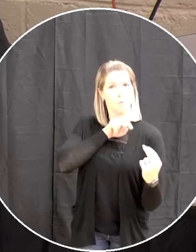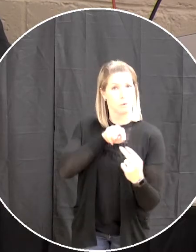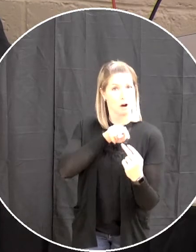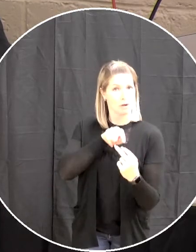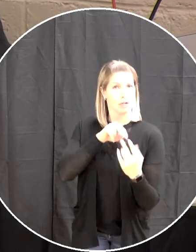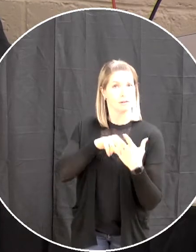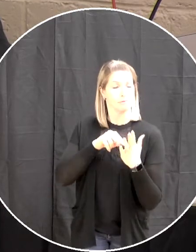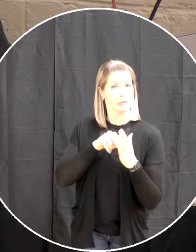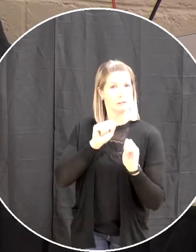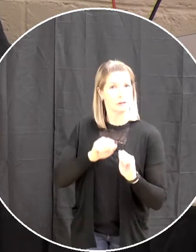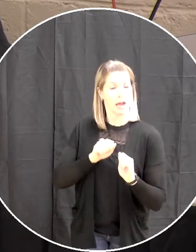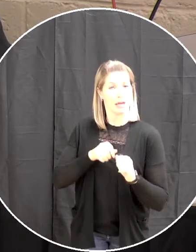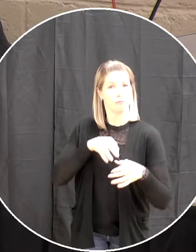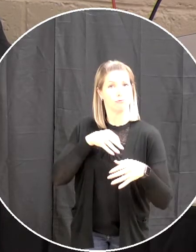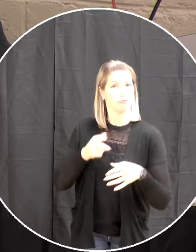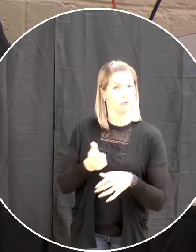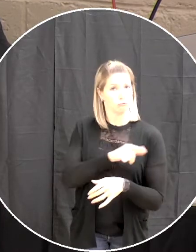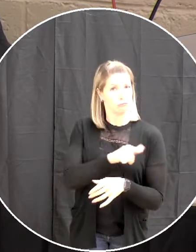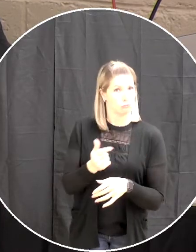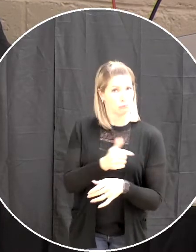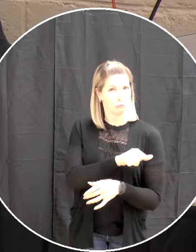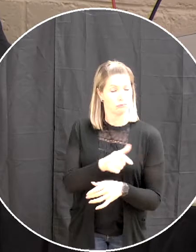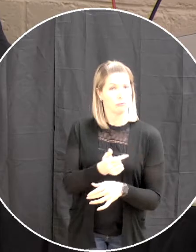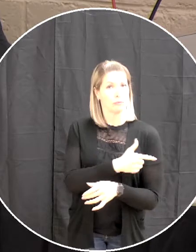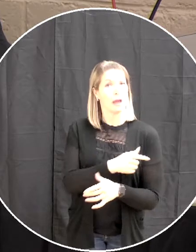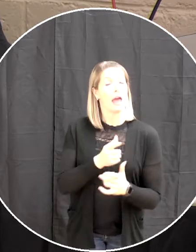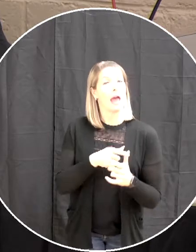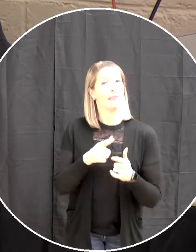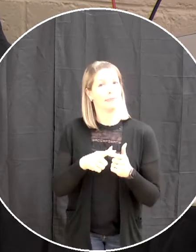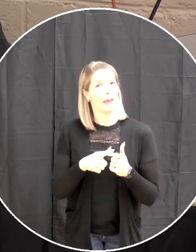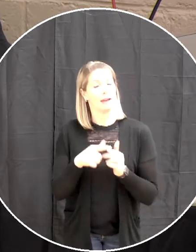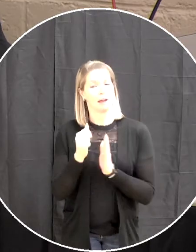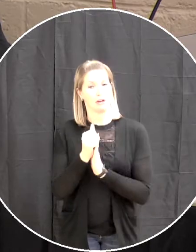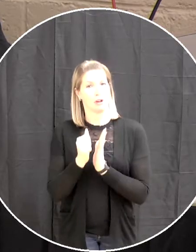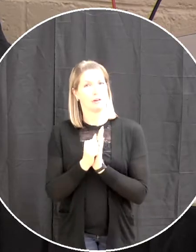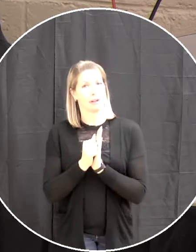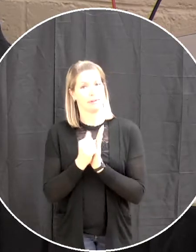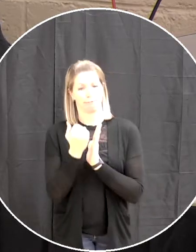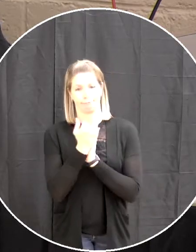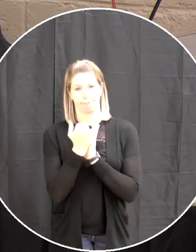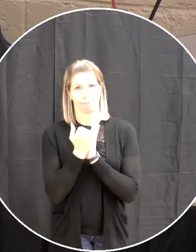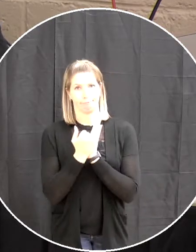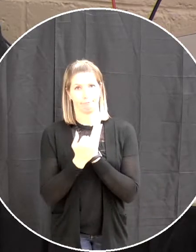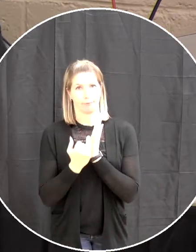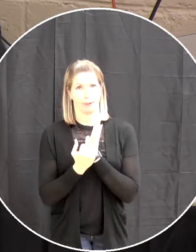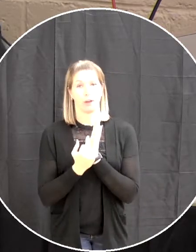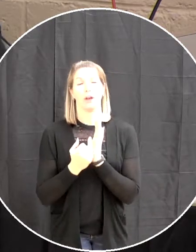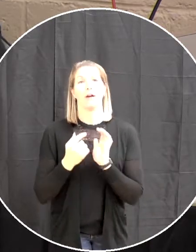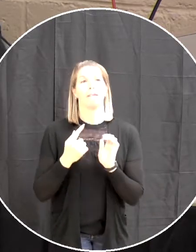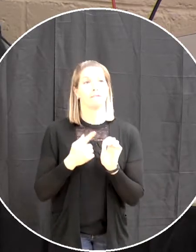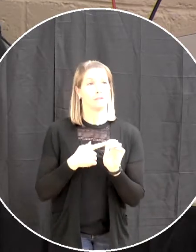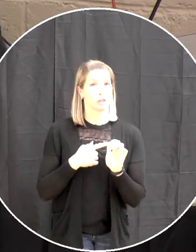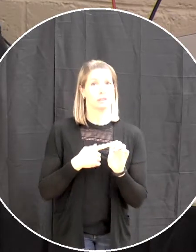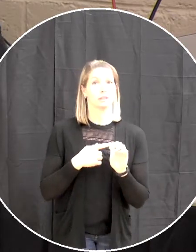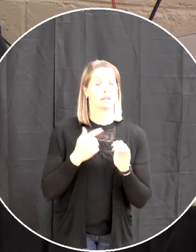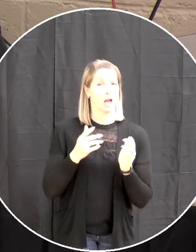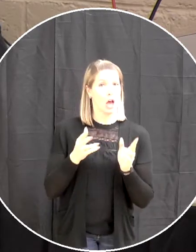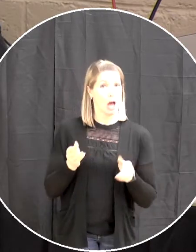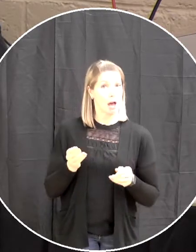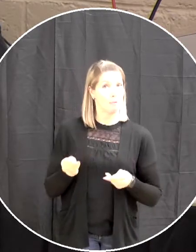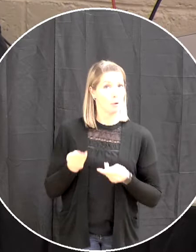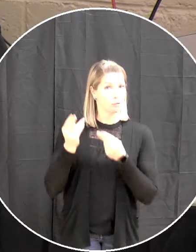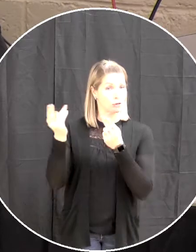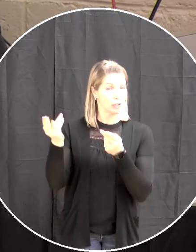we will go into the regular progress of what was outlined in the agenda. Do I have a motion to move by Peter, seconded by Kevin? All in